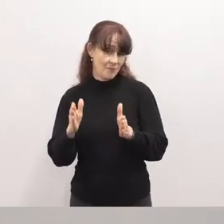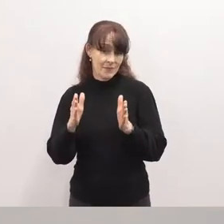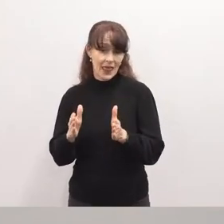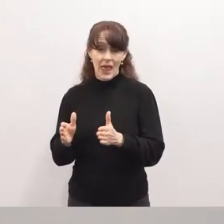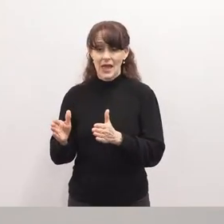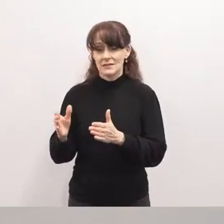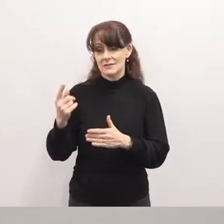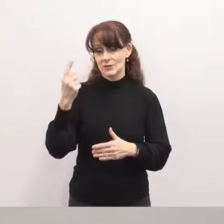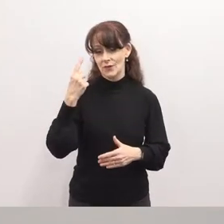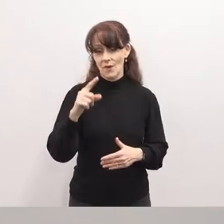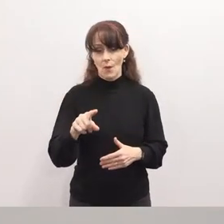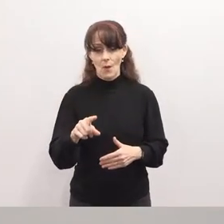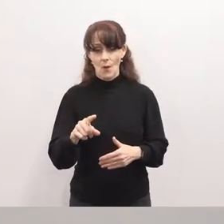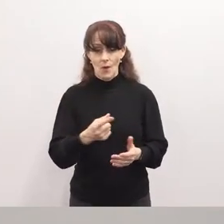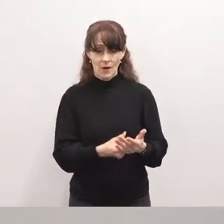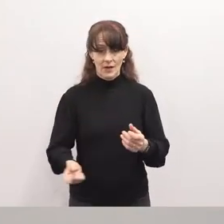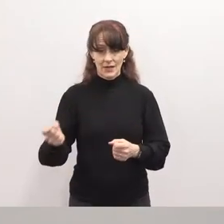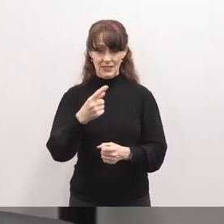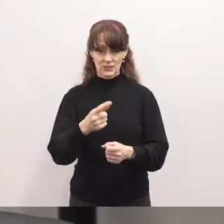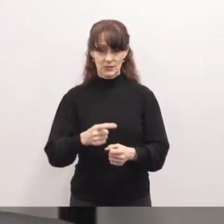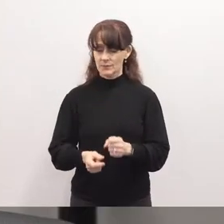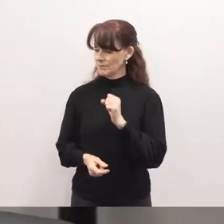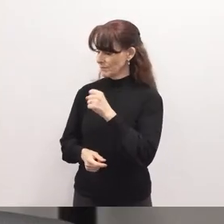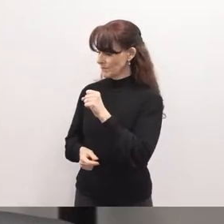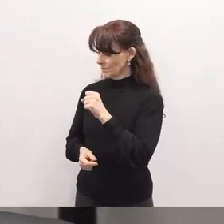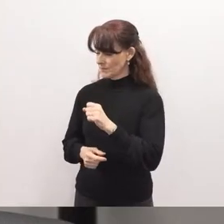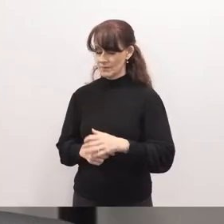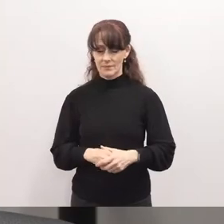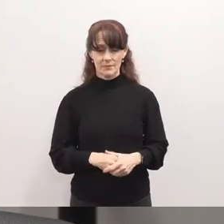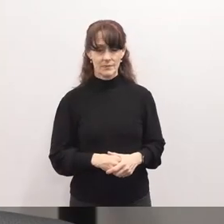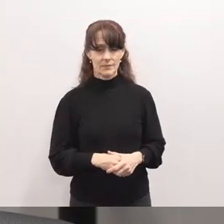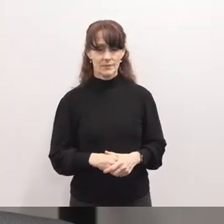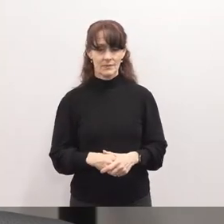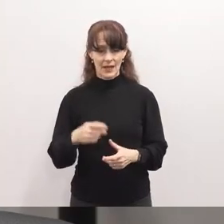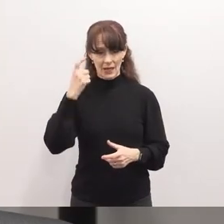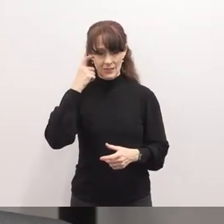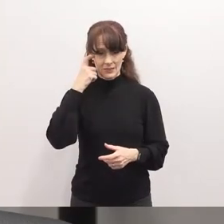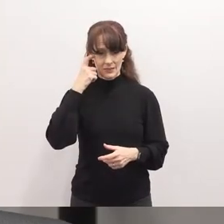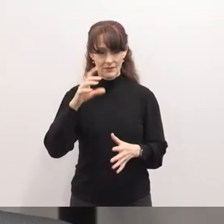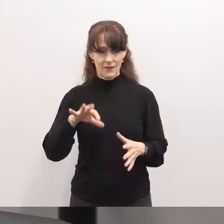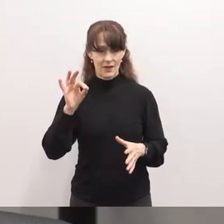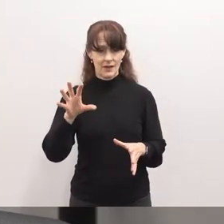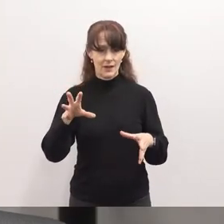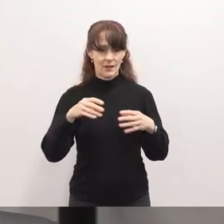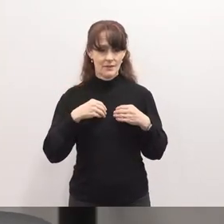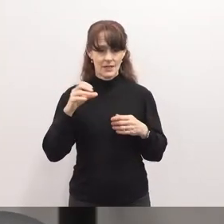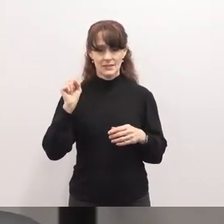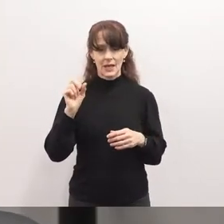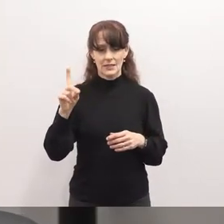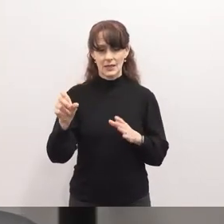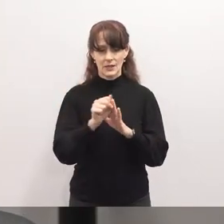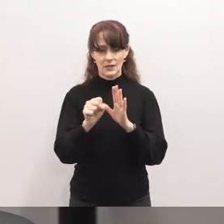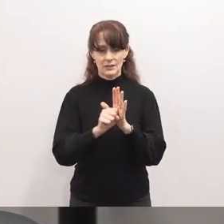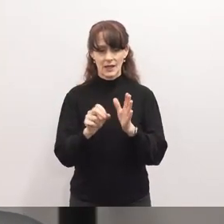for next year? Yes. I just found out that I am going to San Diego State